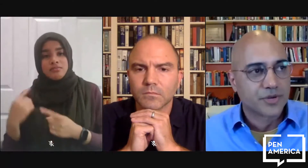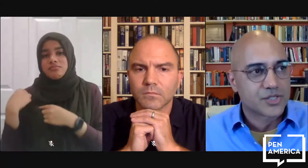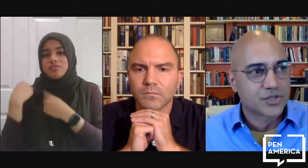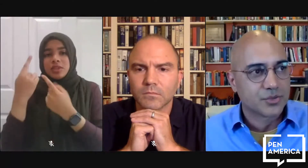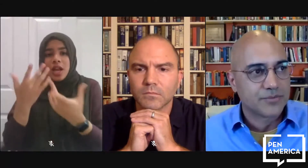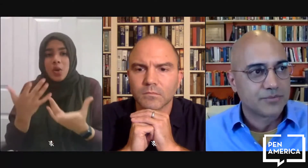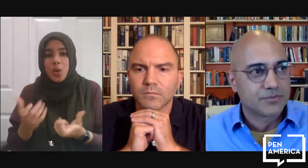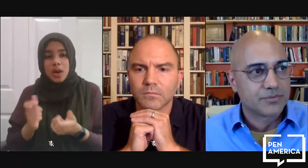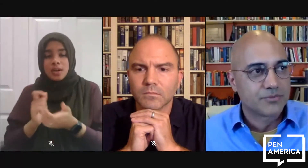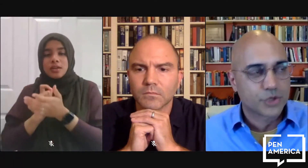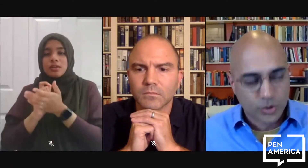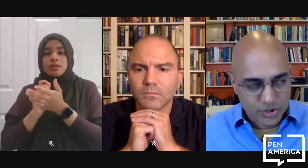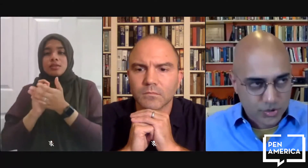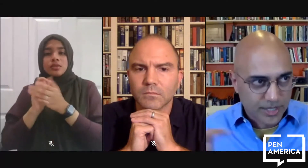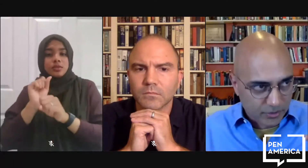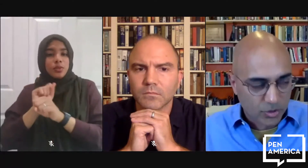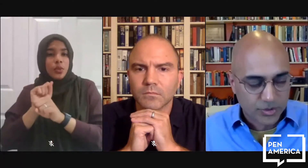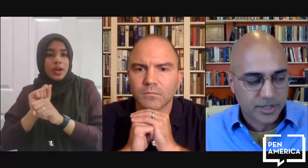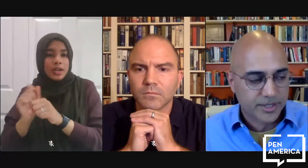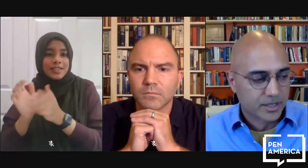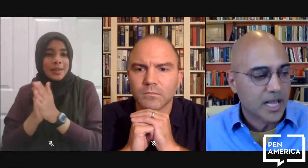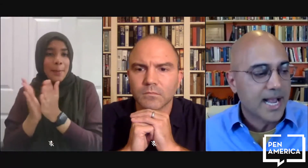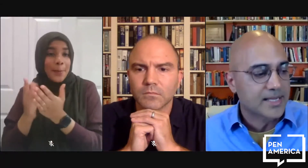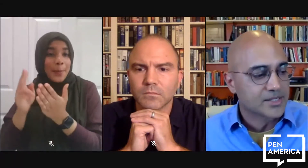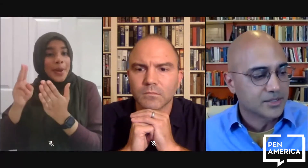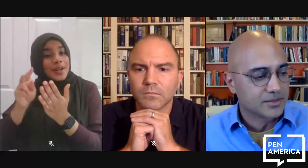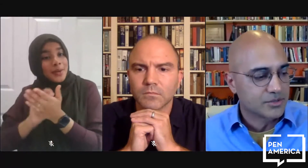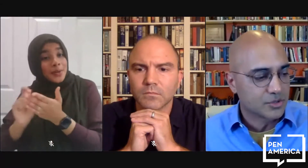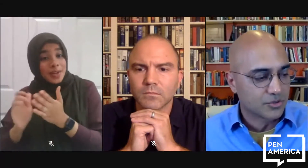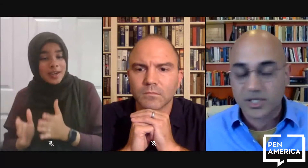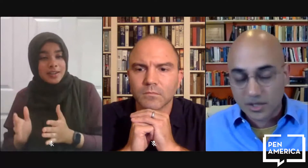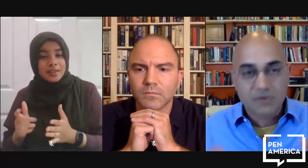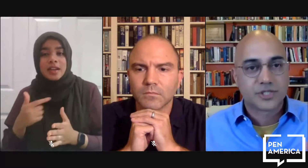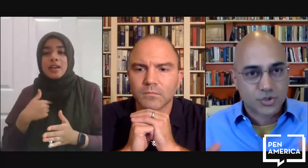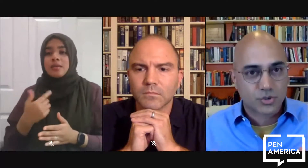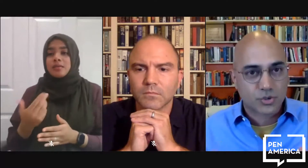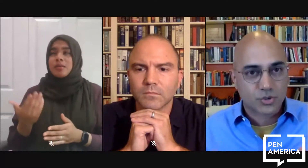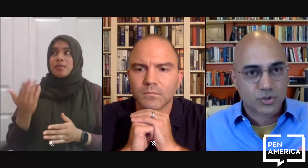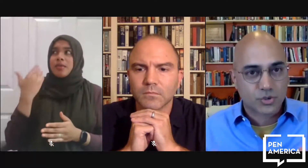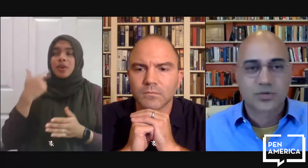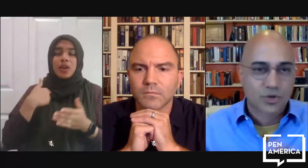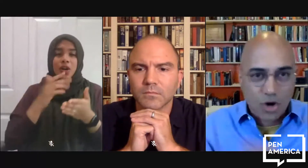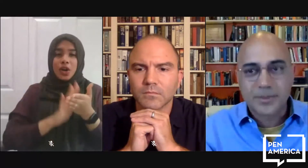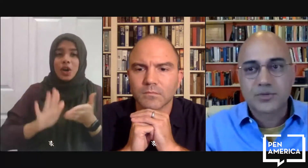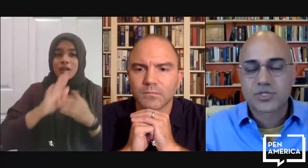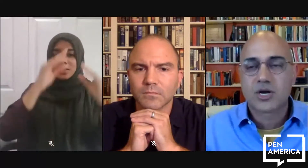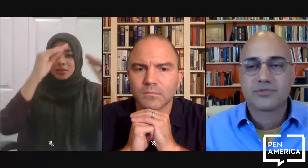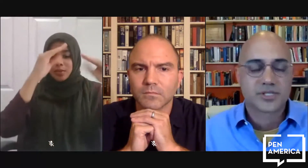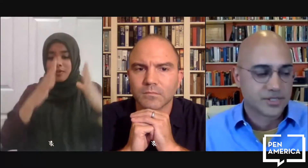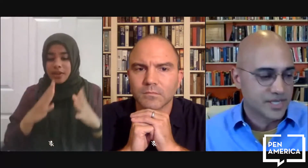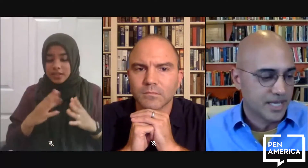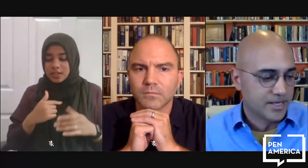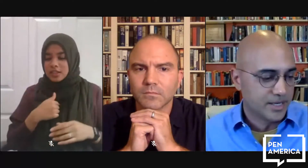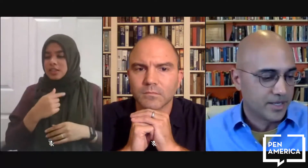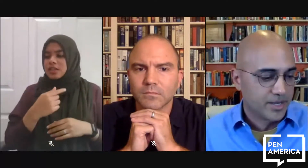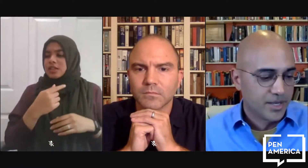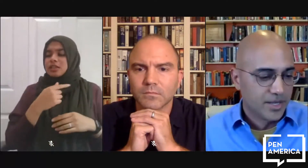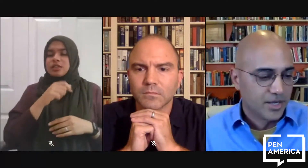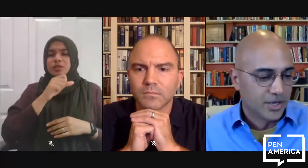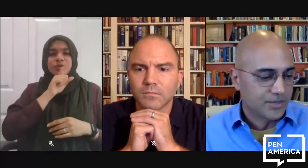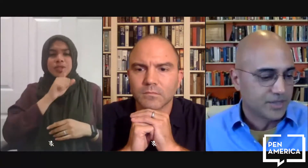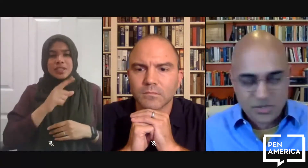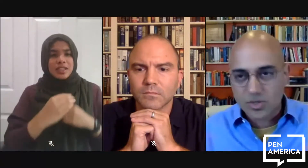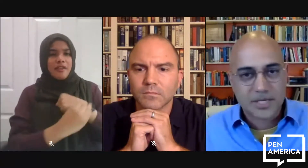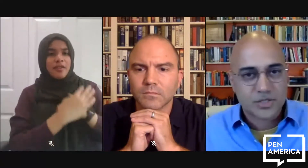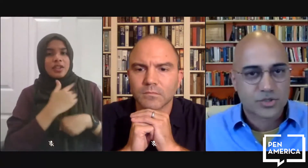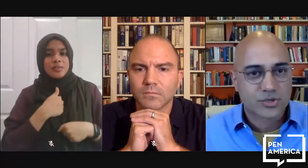college professor, my first short story that I wrote in a class, that sort of really loved this short story and sort of called me into his office and said,